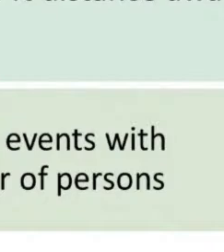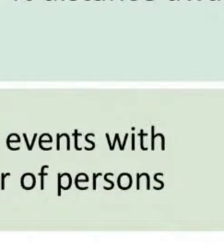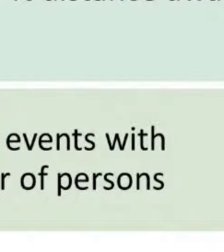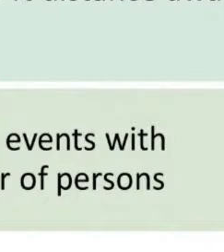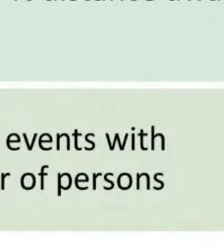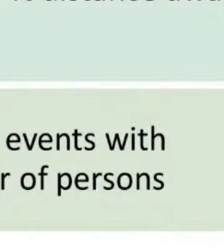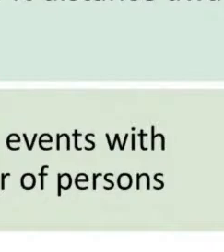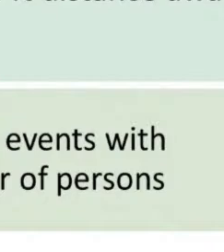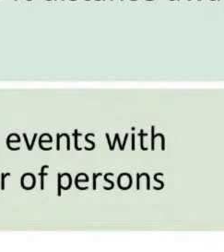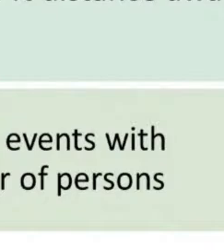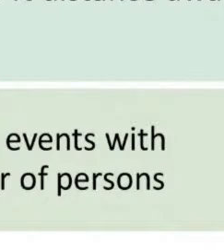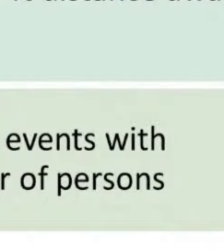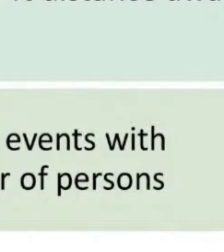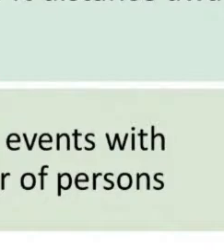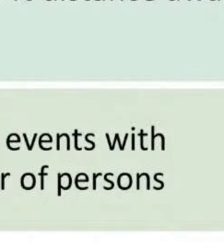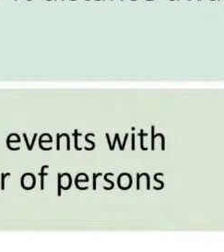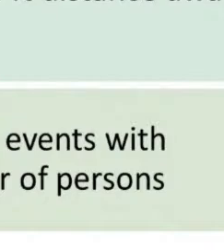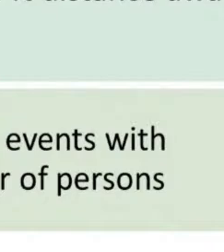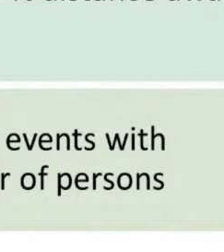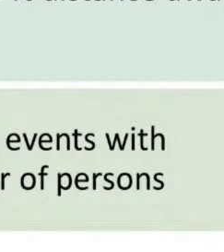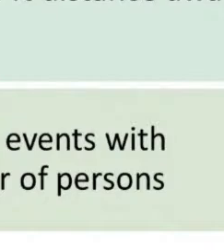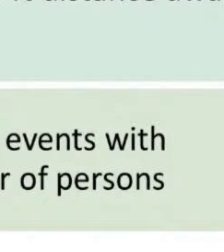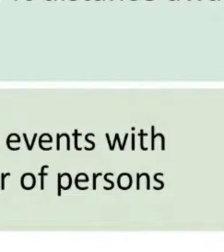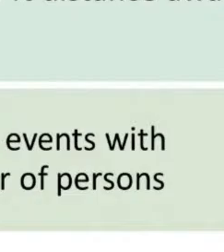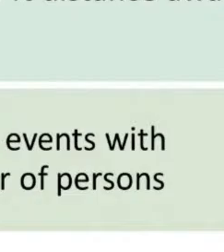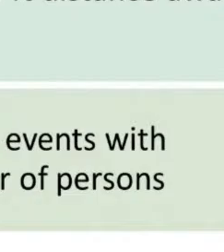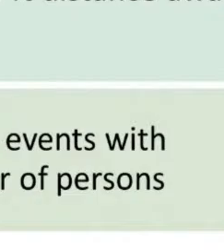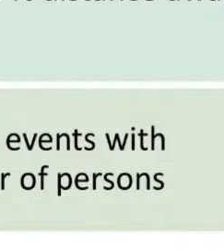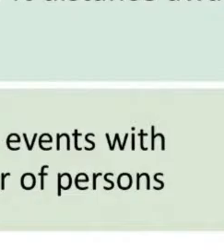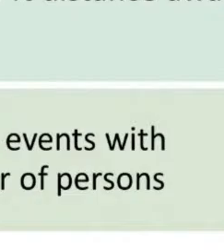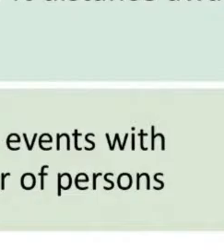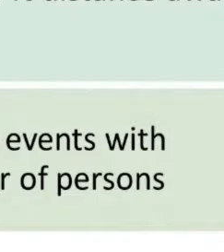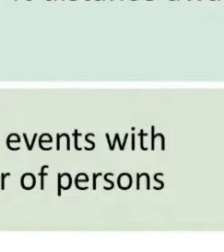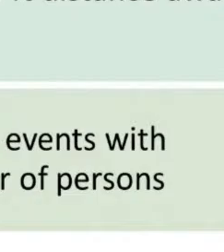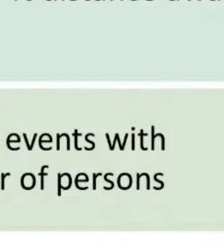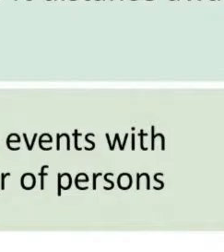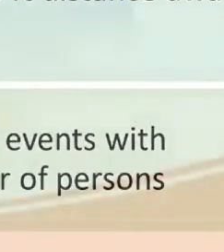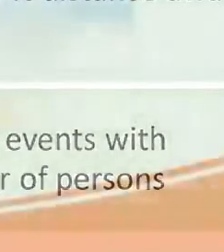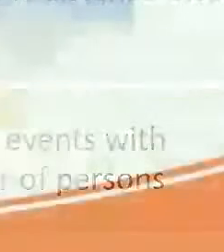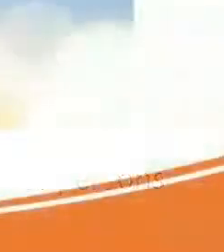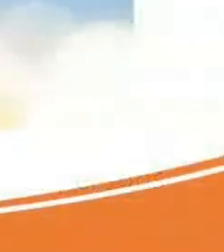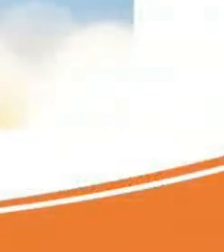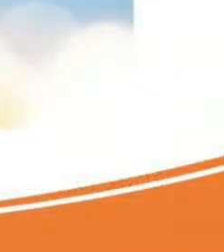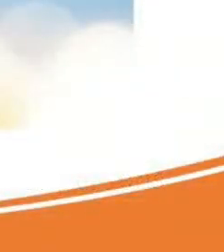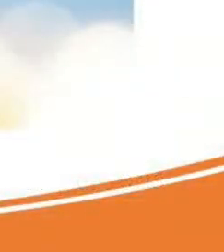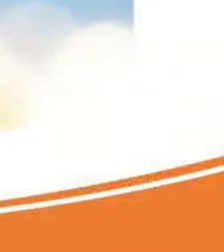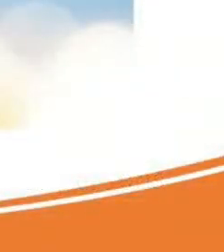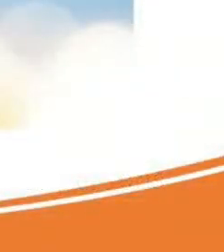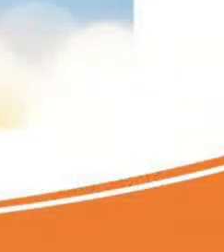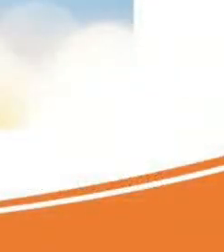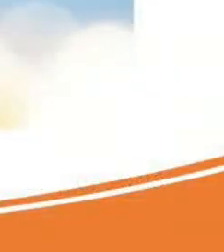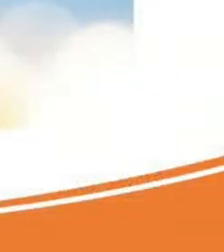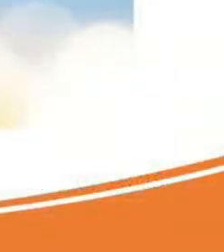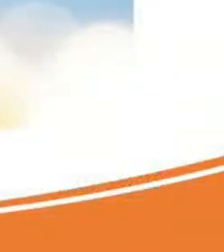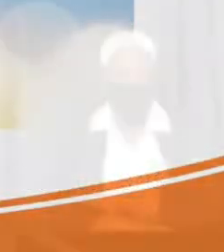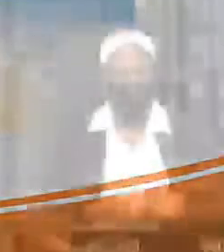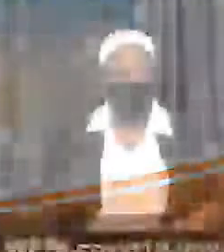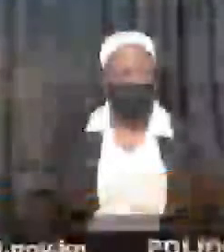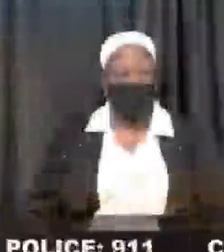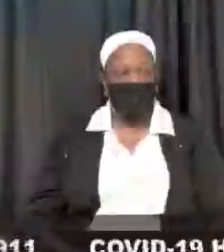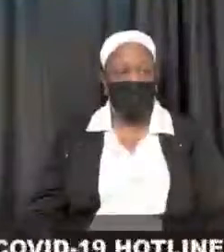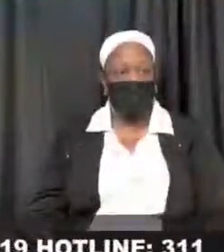or in the public domain, and try to avoid crowds still. Thank you.